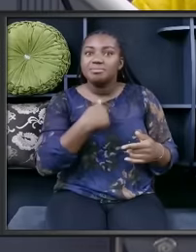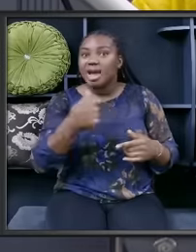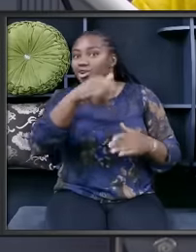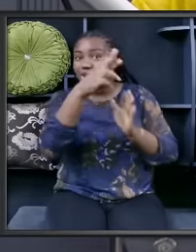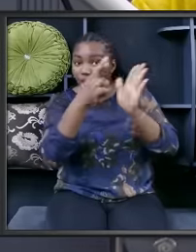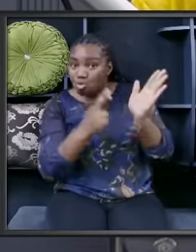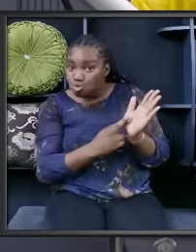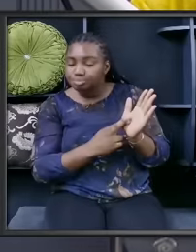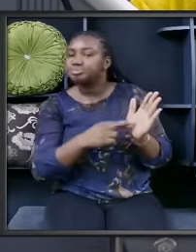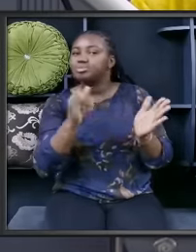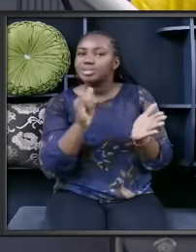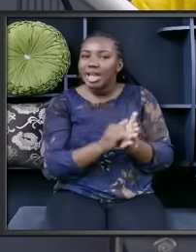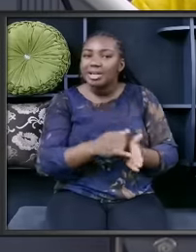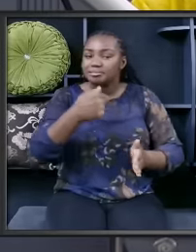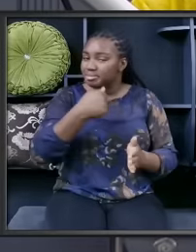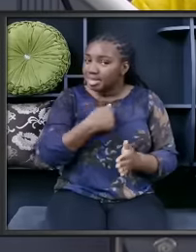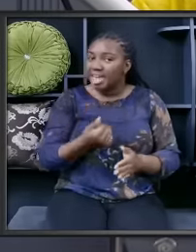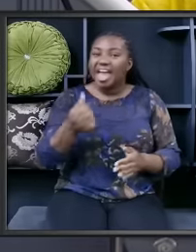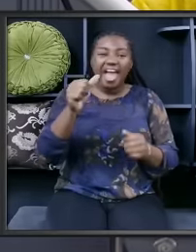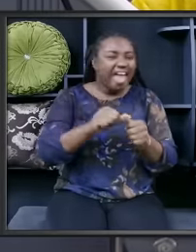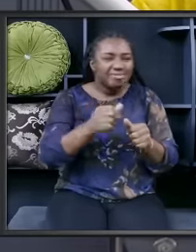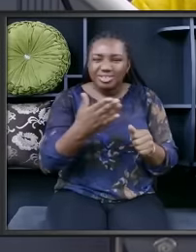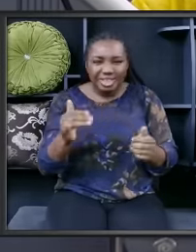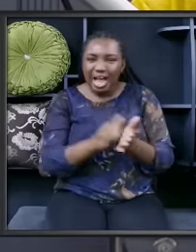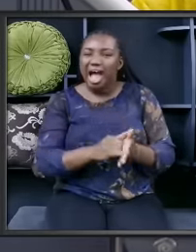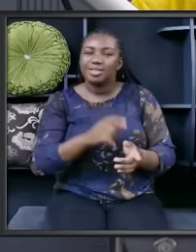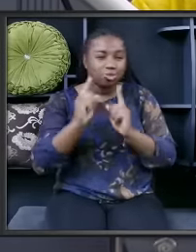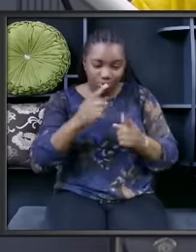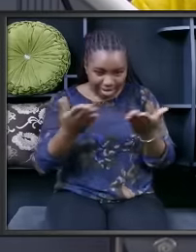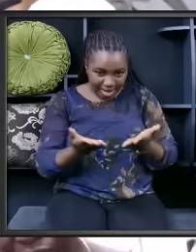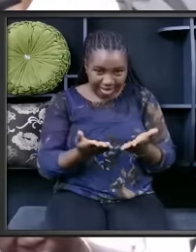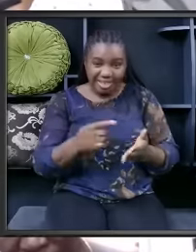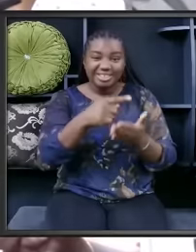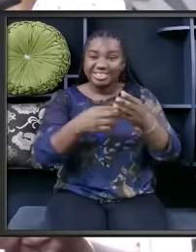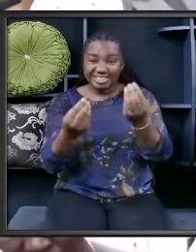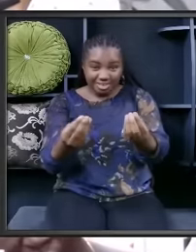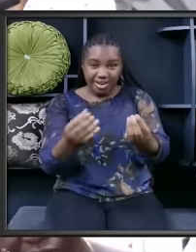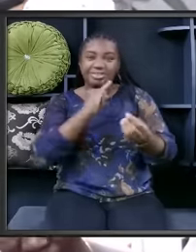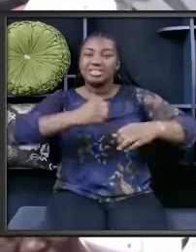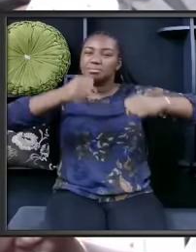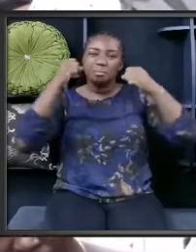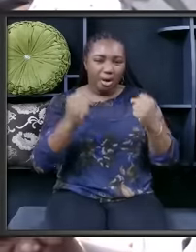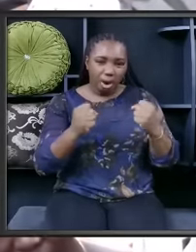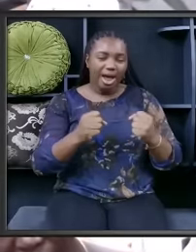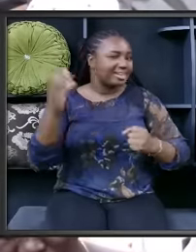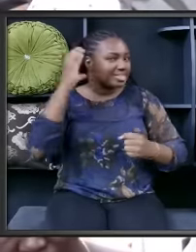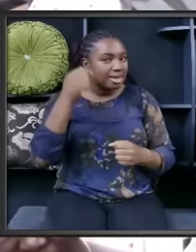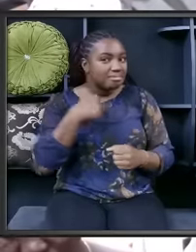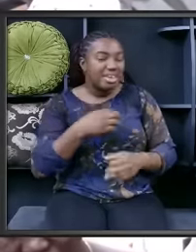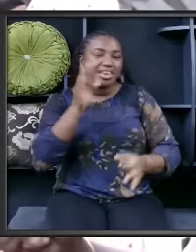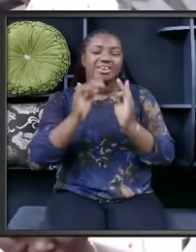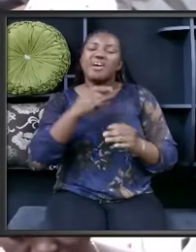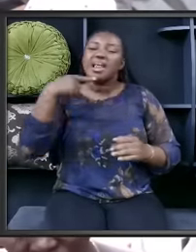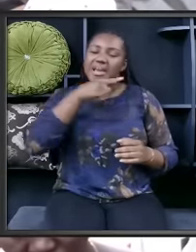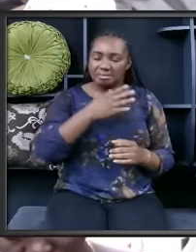me. Everything where they talk here, I said this ground, now be the power of power. See, they hear me. If I lie, now